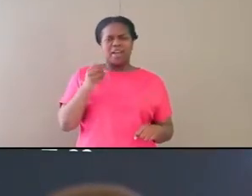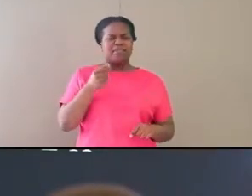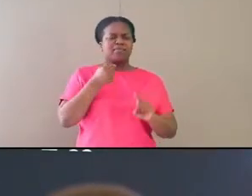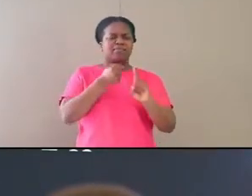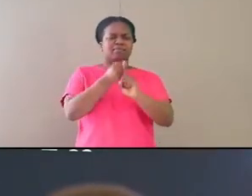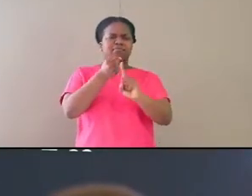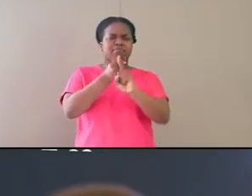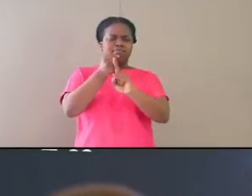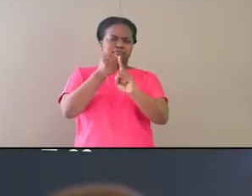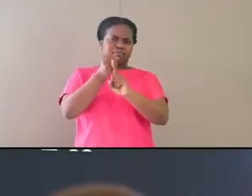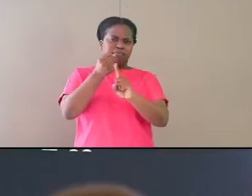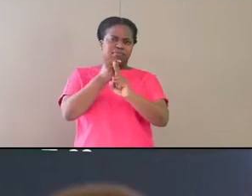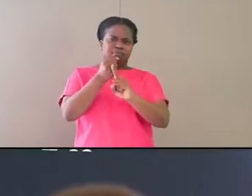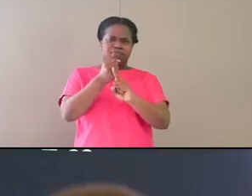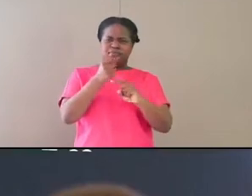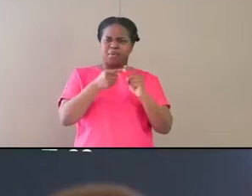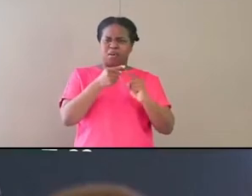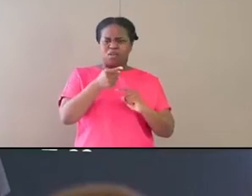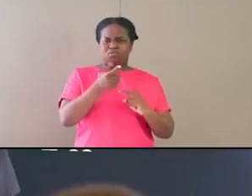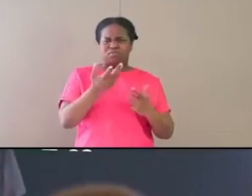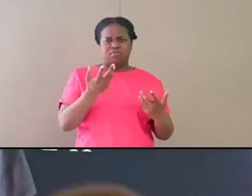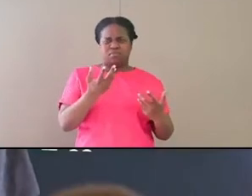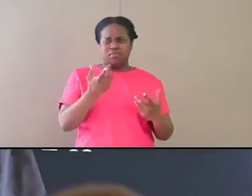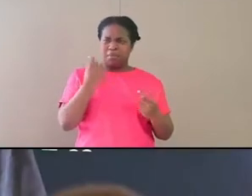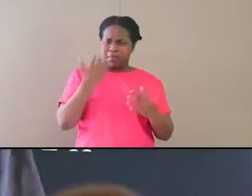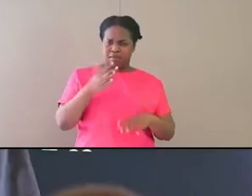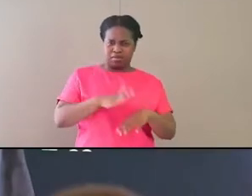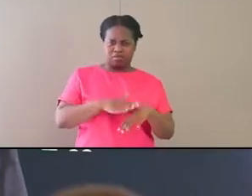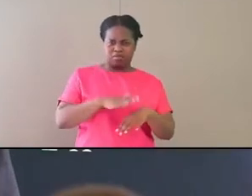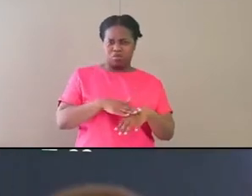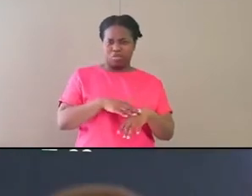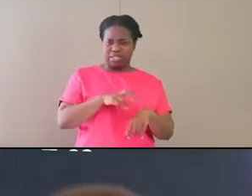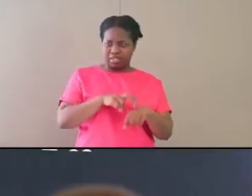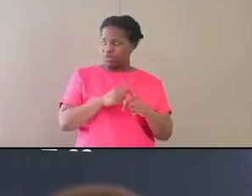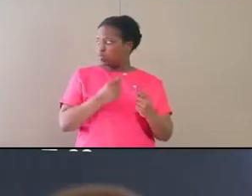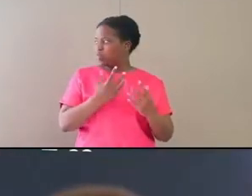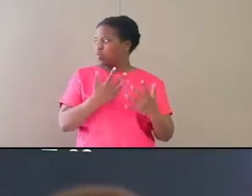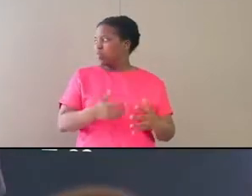about this. We really need to move the needle. Thank you.